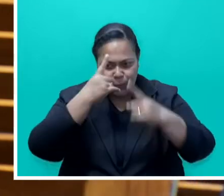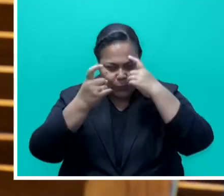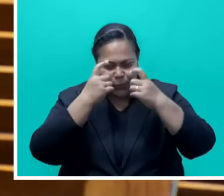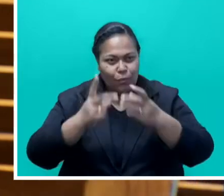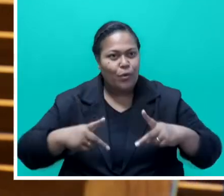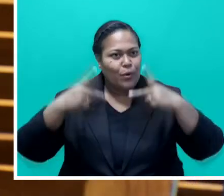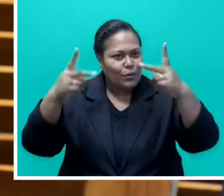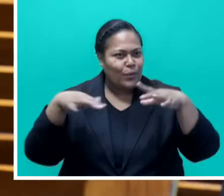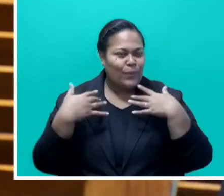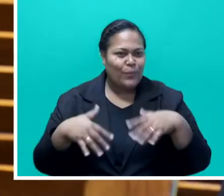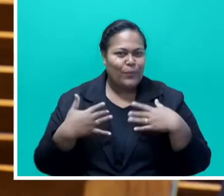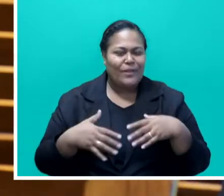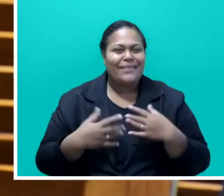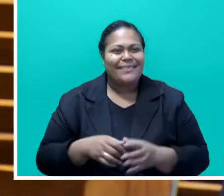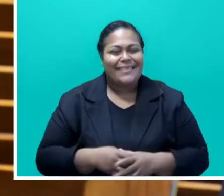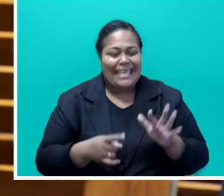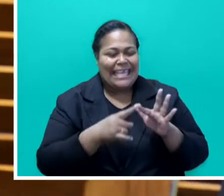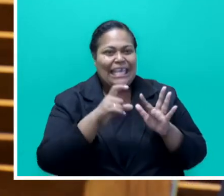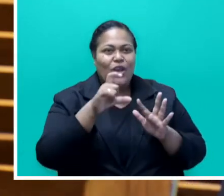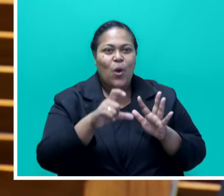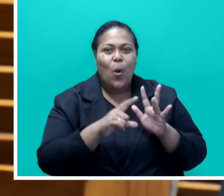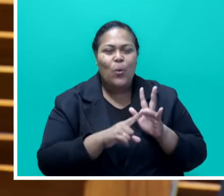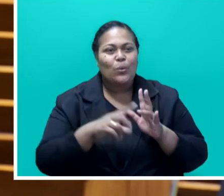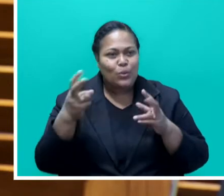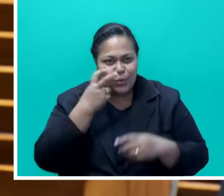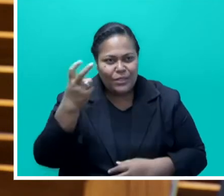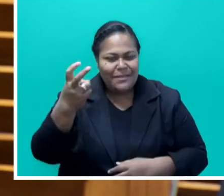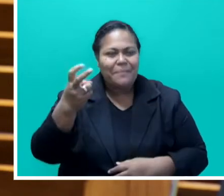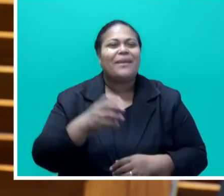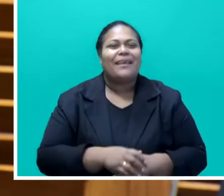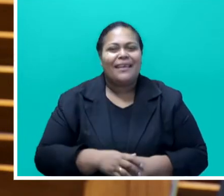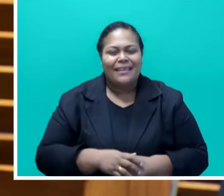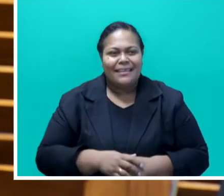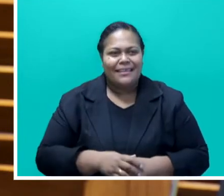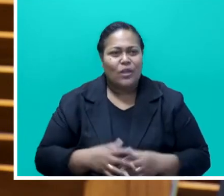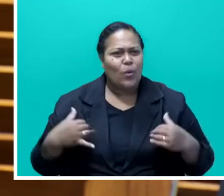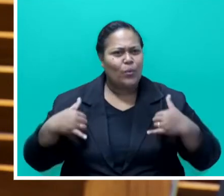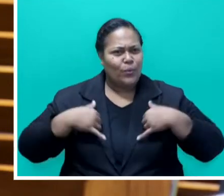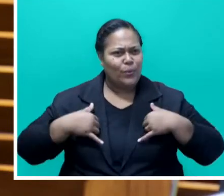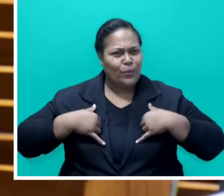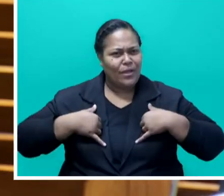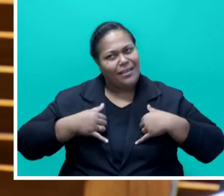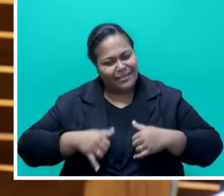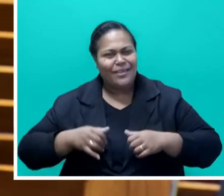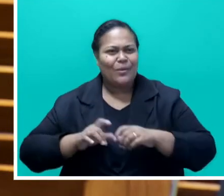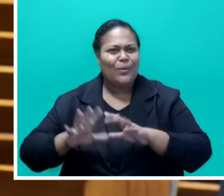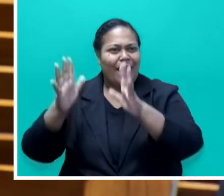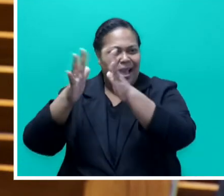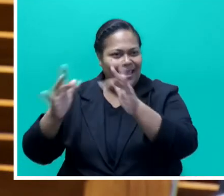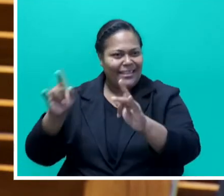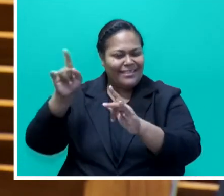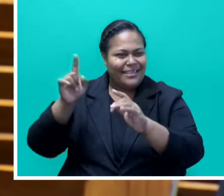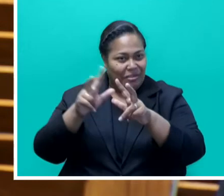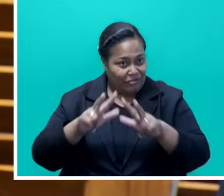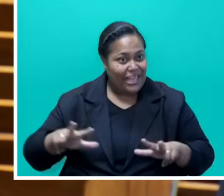include ecotourism, ventures in the highlands of Itilevu, development of information technology for women seafood